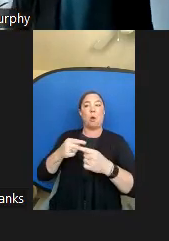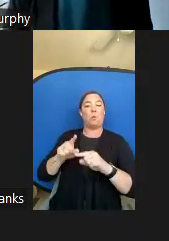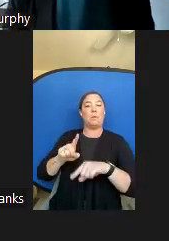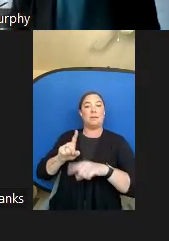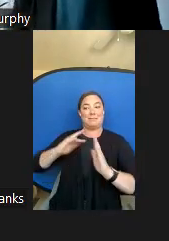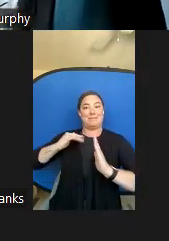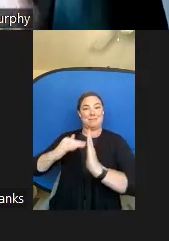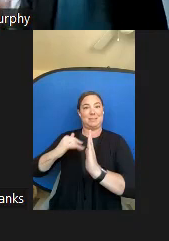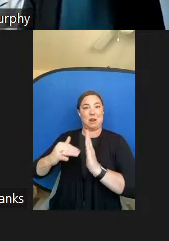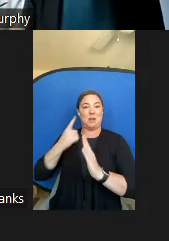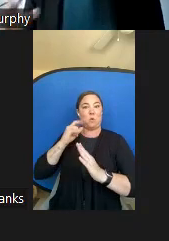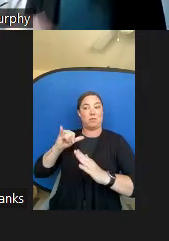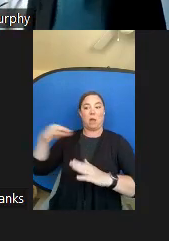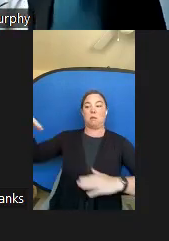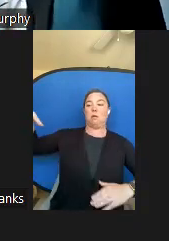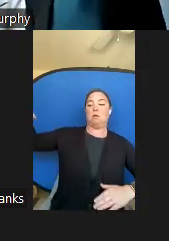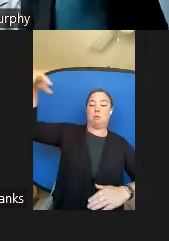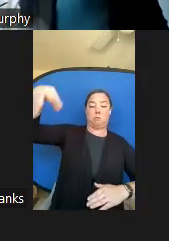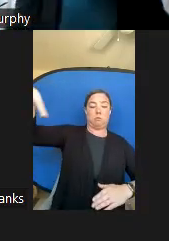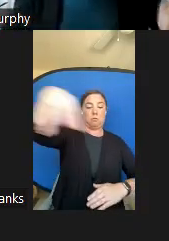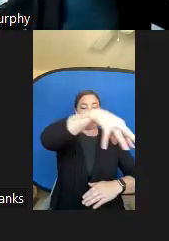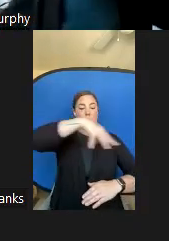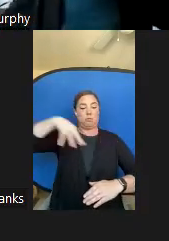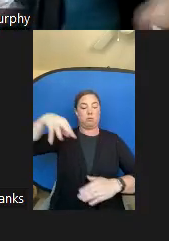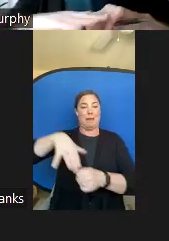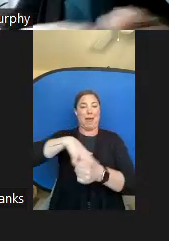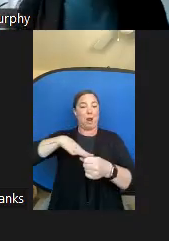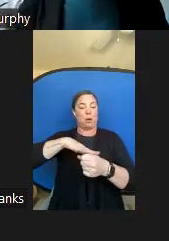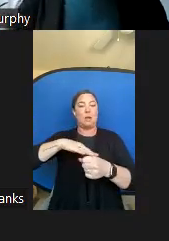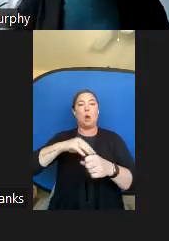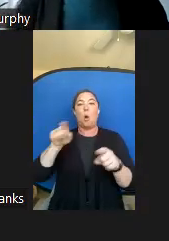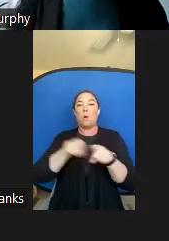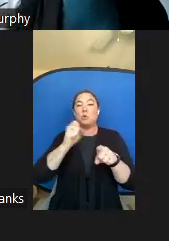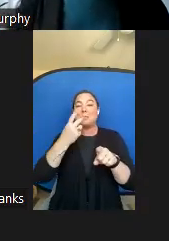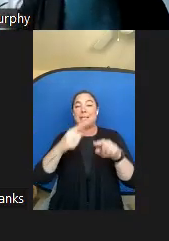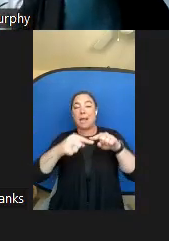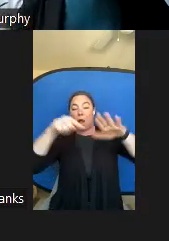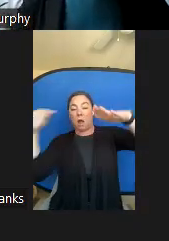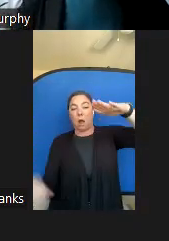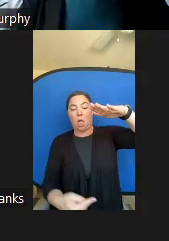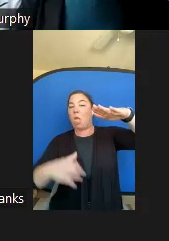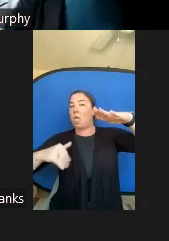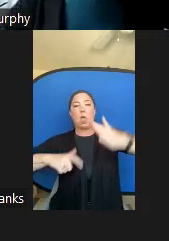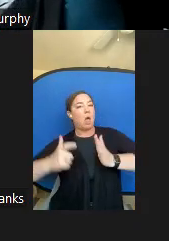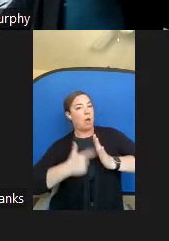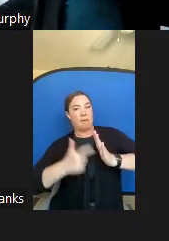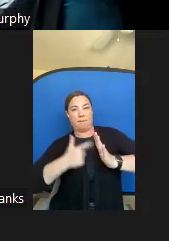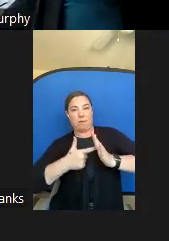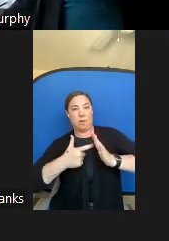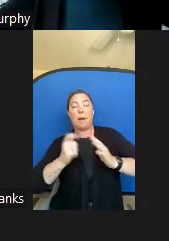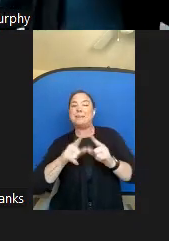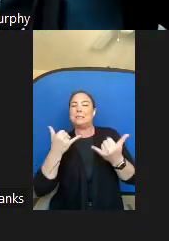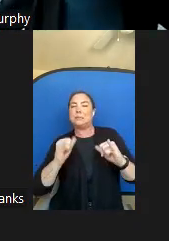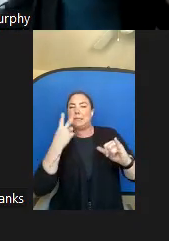the area. These results show the presence of subterranean, so unexcavated archaeological features that